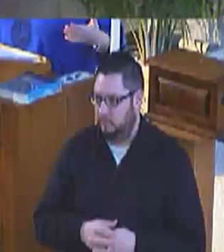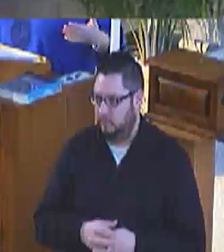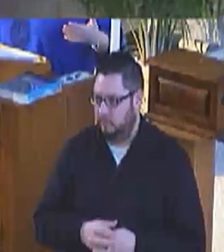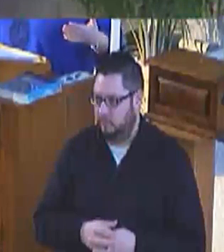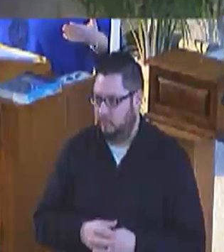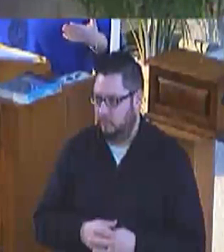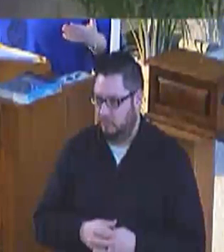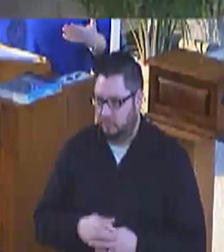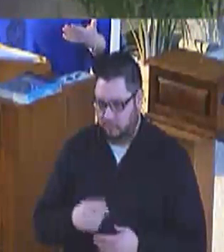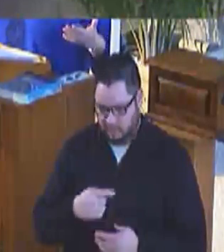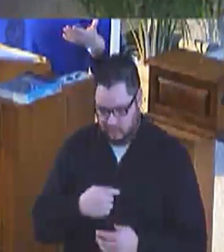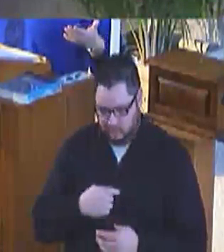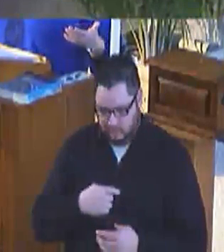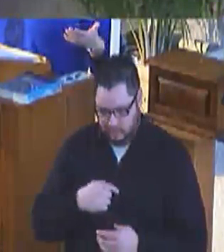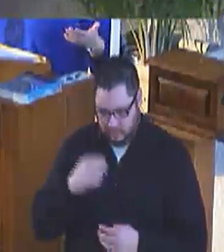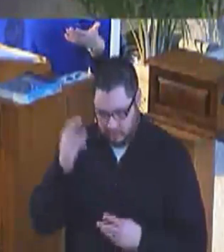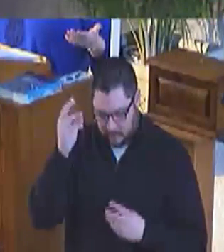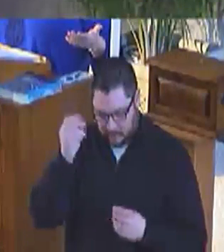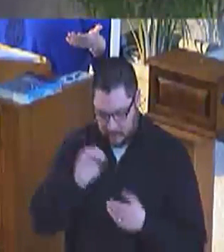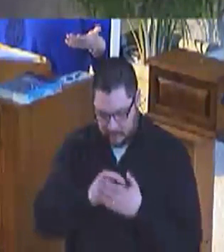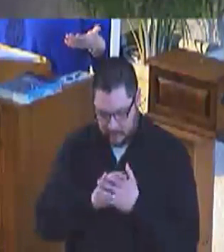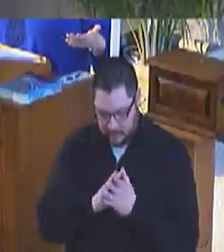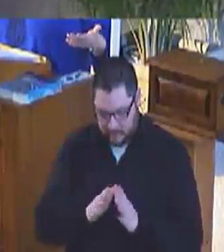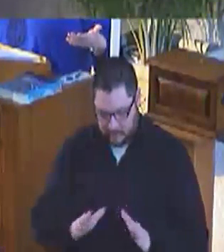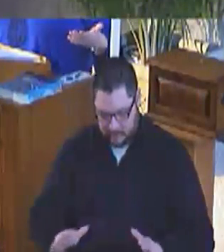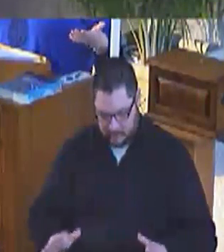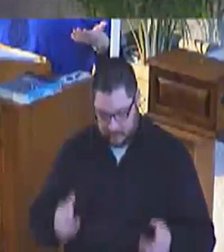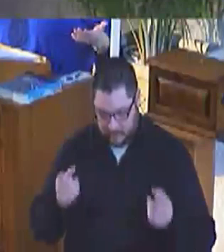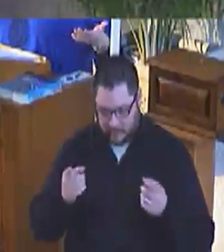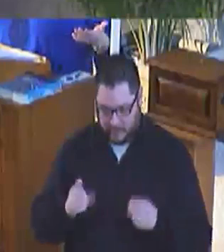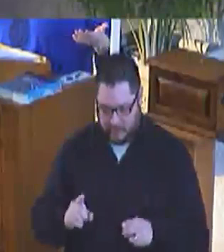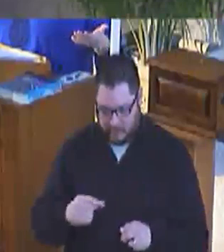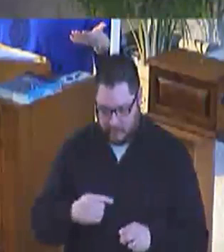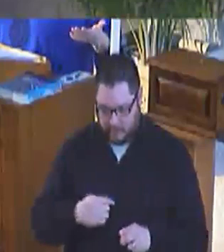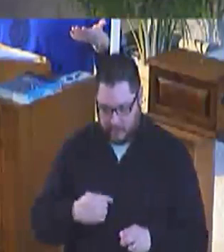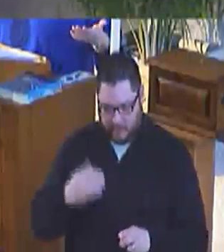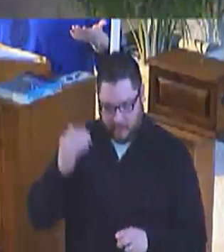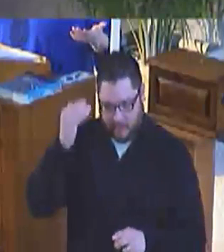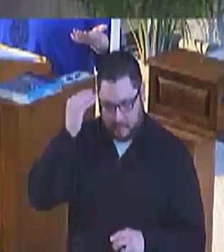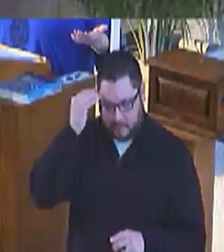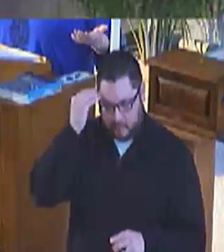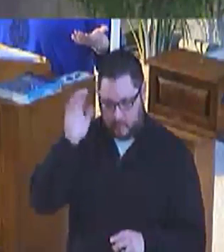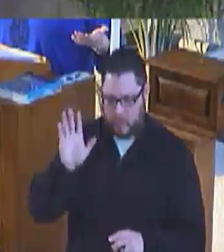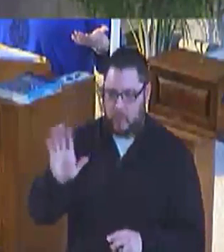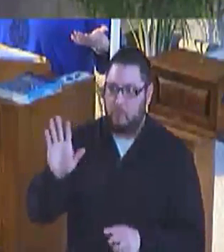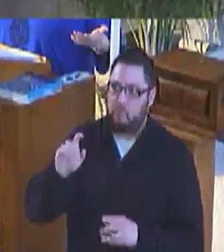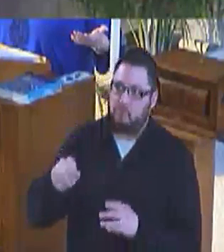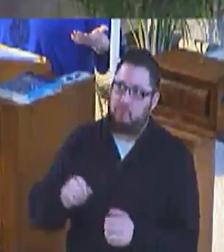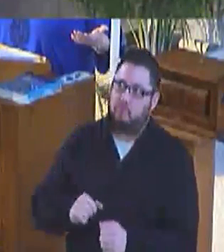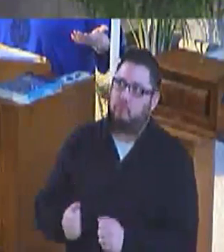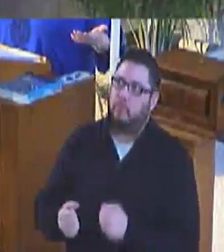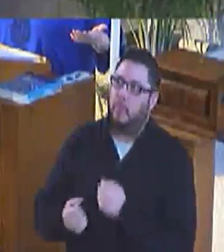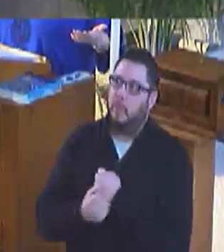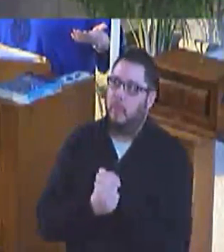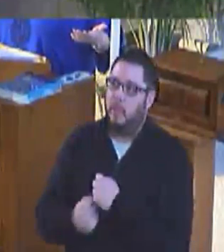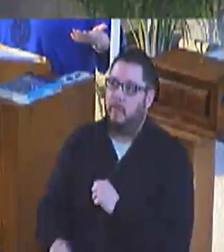As I think of peace, I become aware of you, loving presence, assuring me that